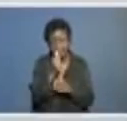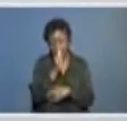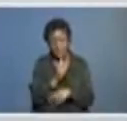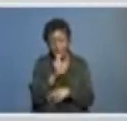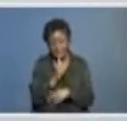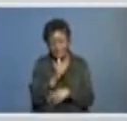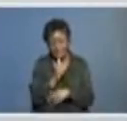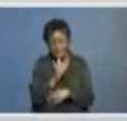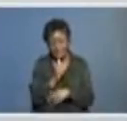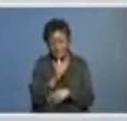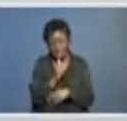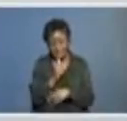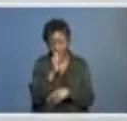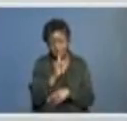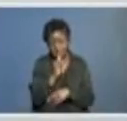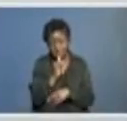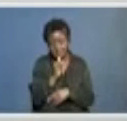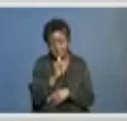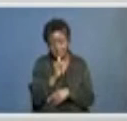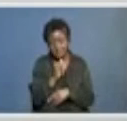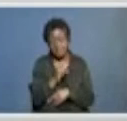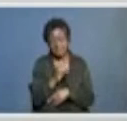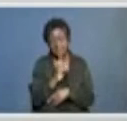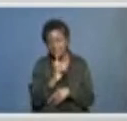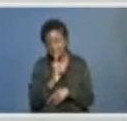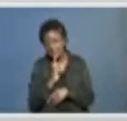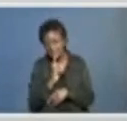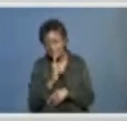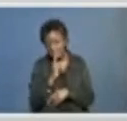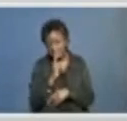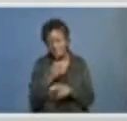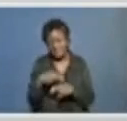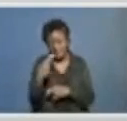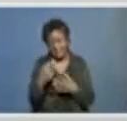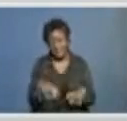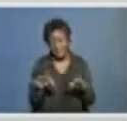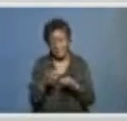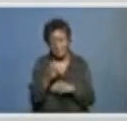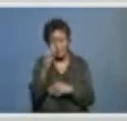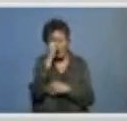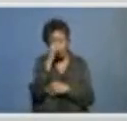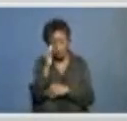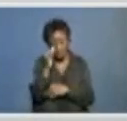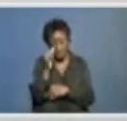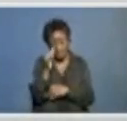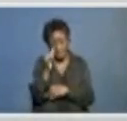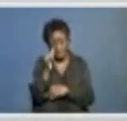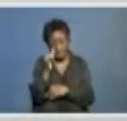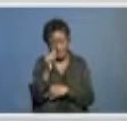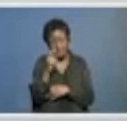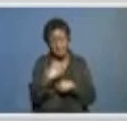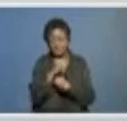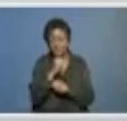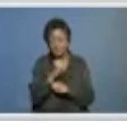Confidentiality is a high priority at the Ministry of Health and Wellness to ensure them that the program that